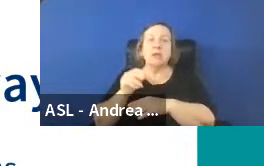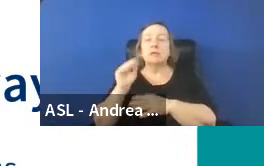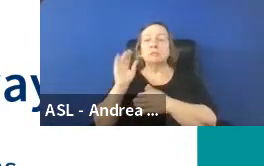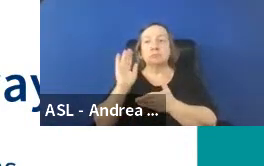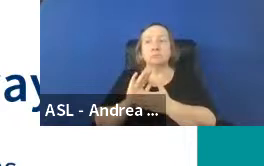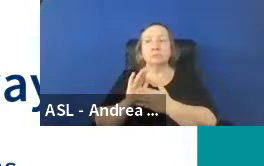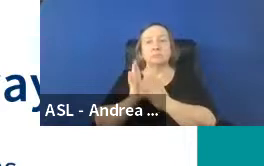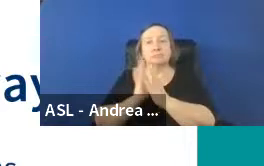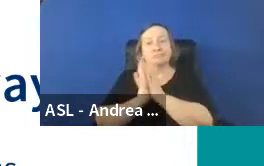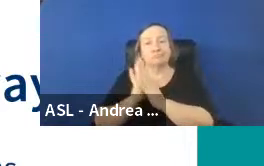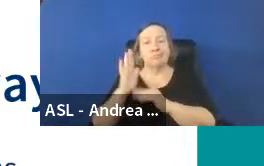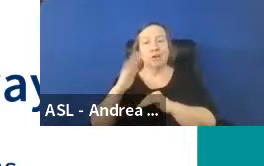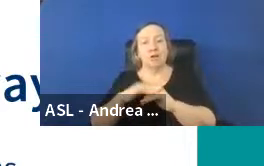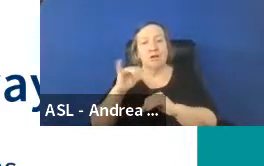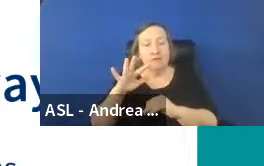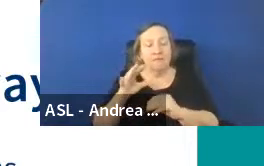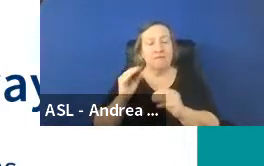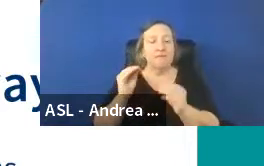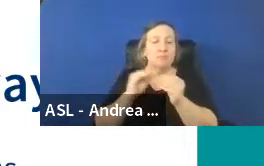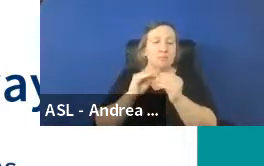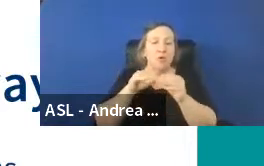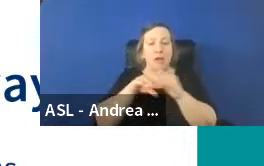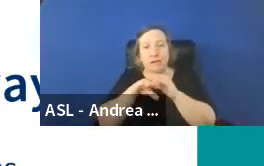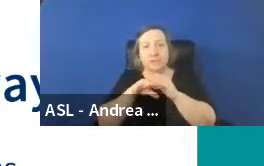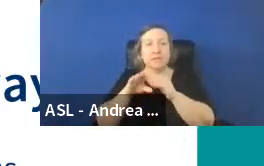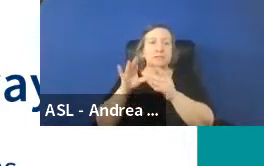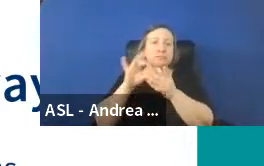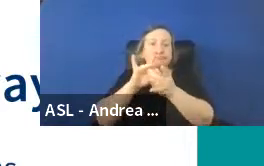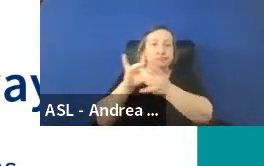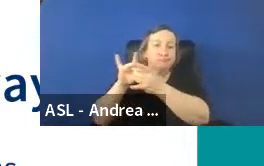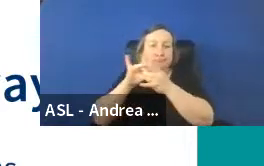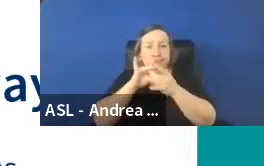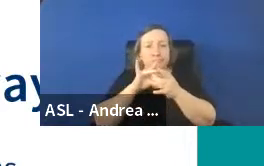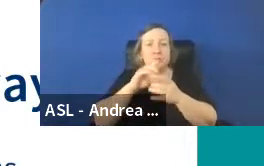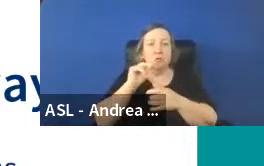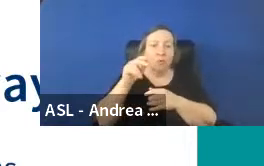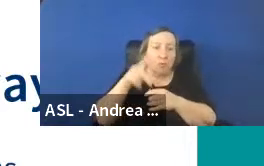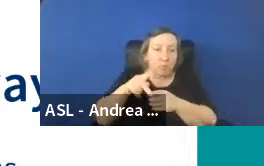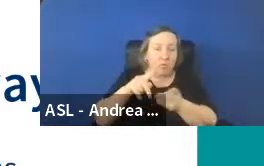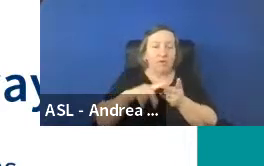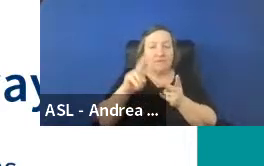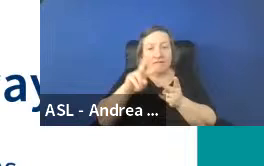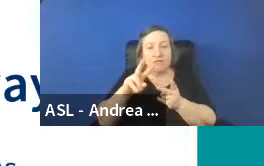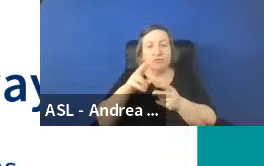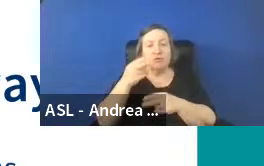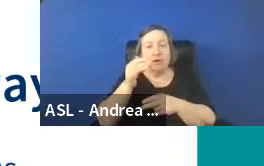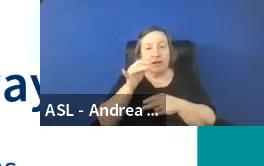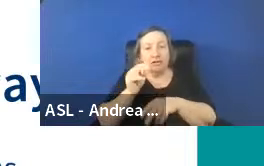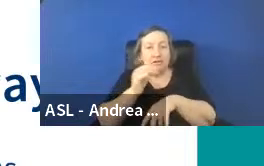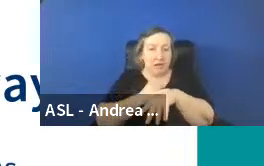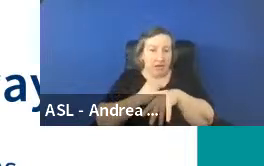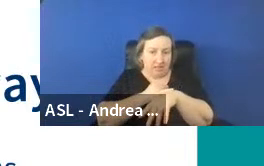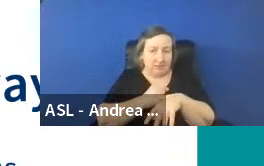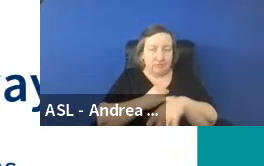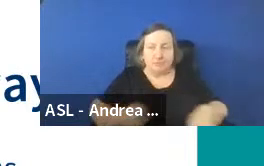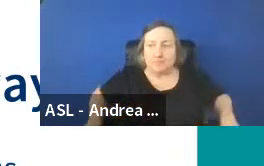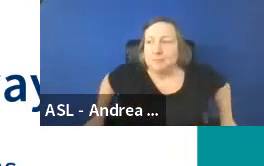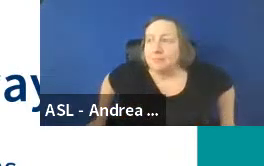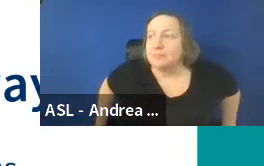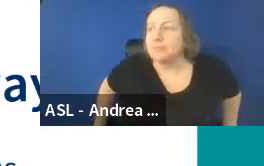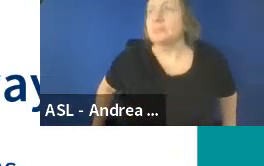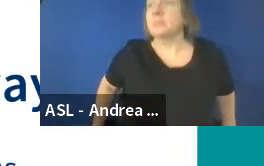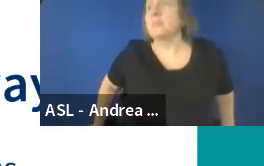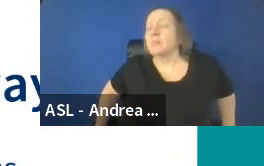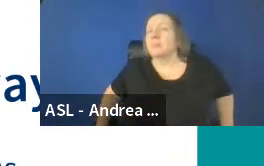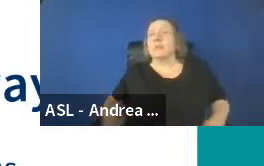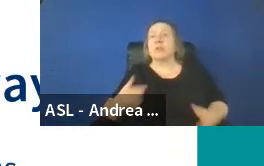on I-5, and then improving access and connectivity between North Portland, Vancouver, and Hayden Island. Again, I'll just emphasize that